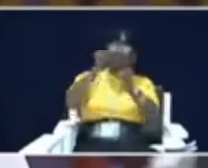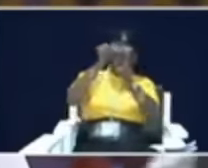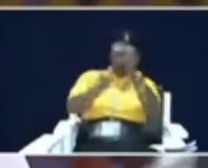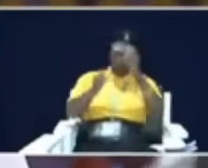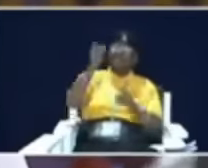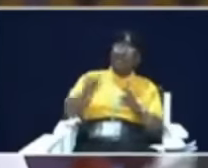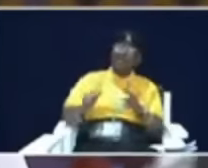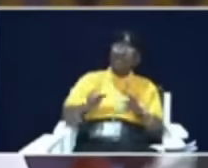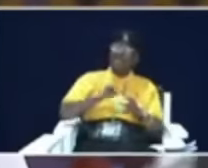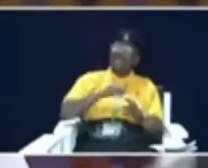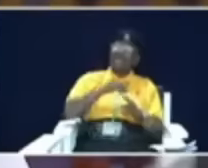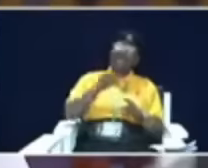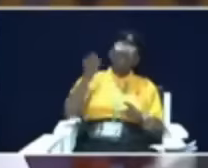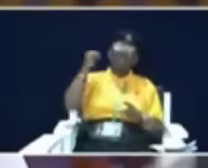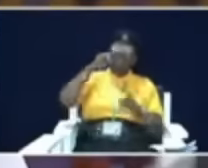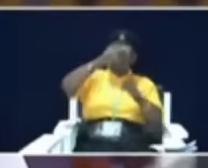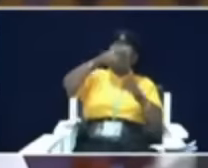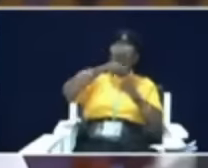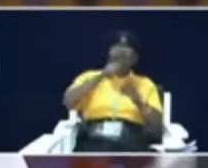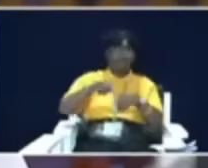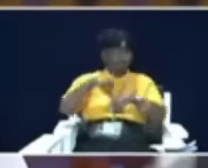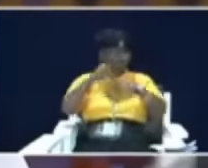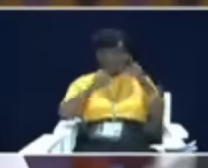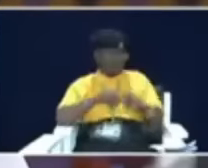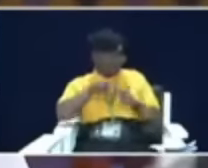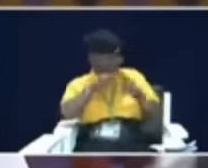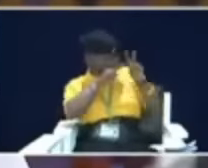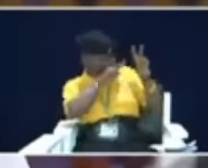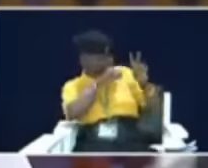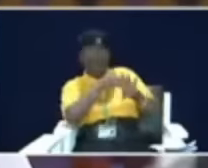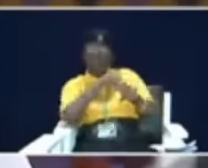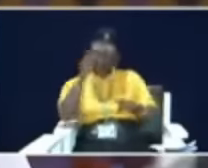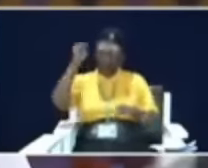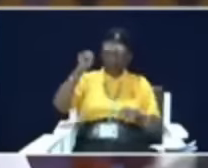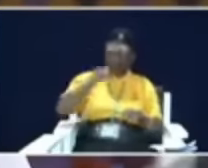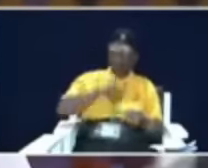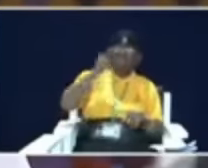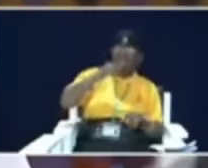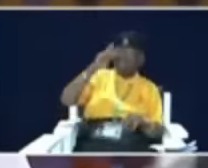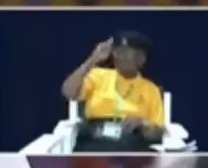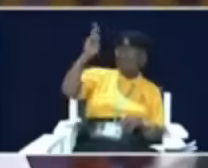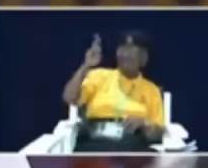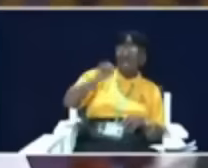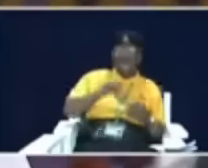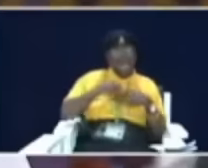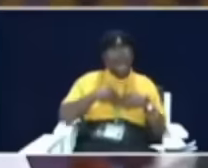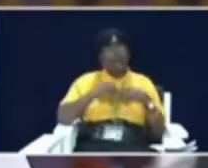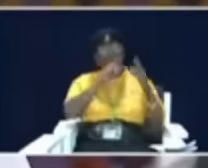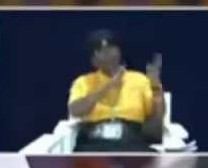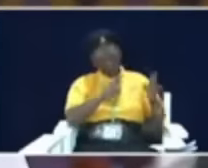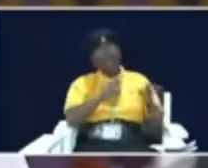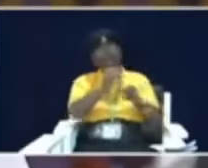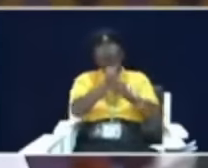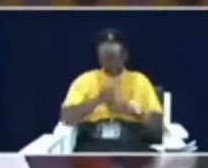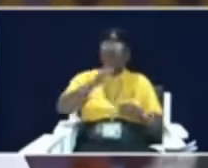I was allowed to go, I looked at him, I said, "Sir, I already got my passport stamped."